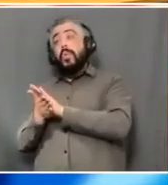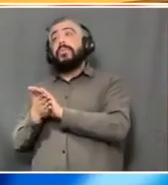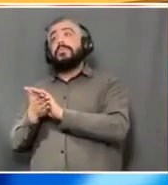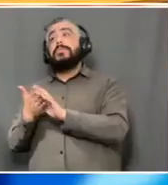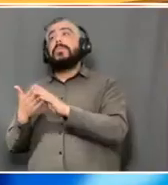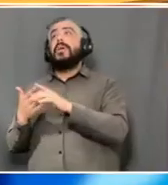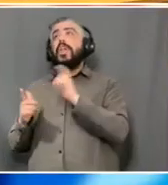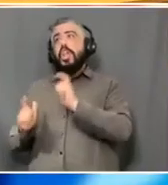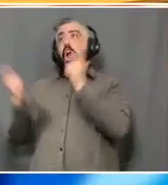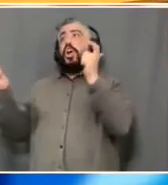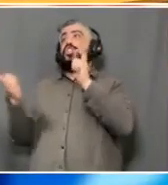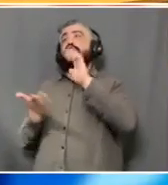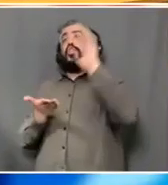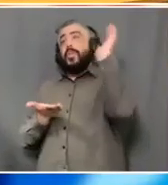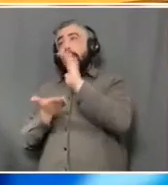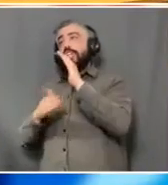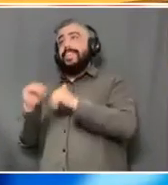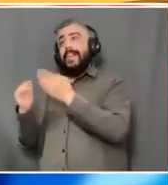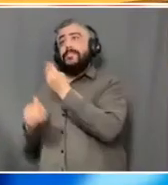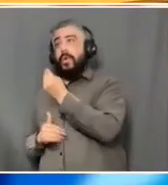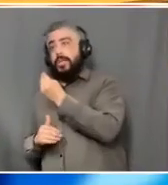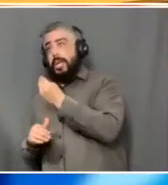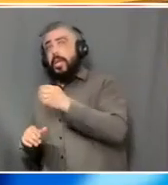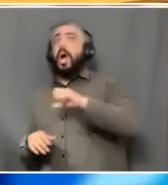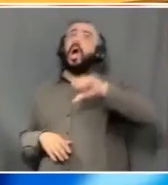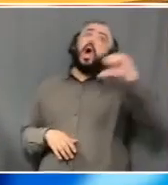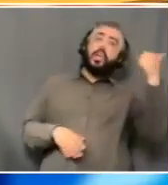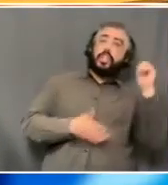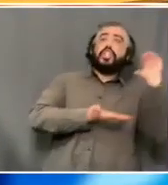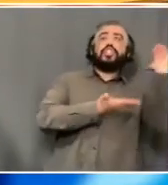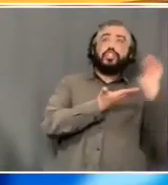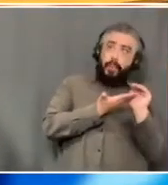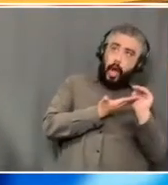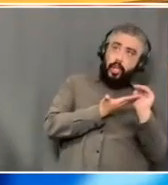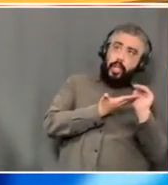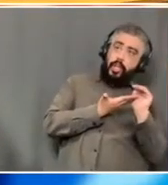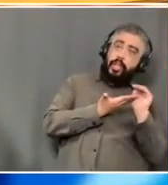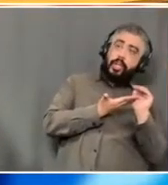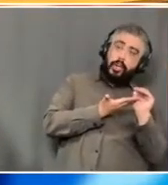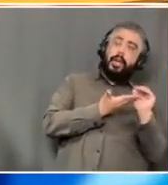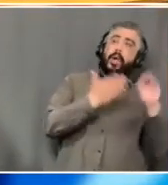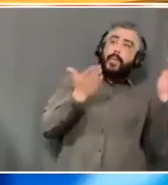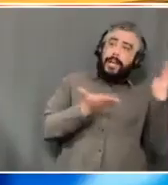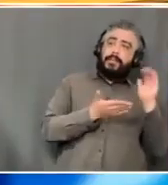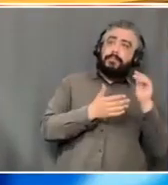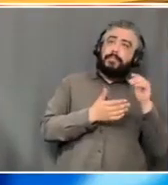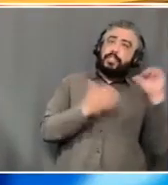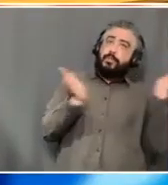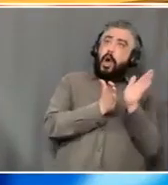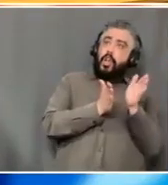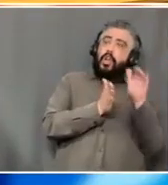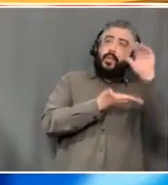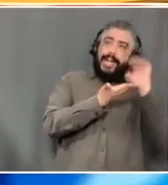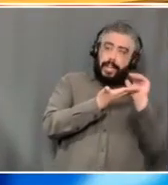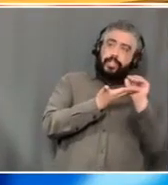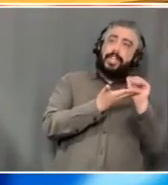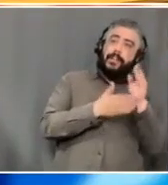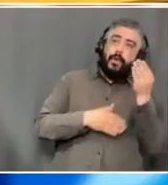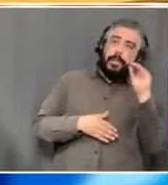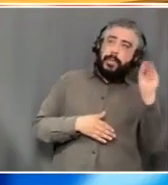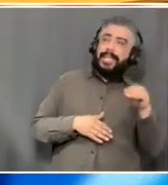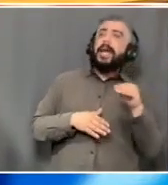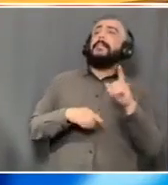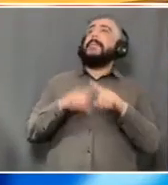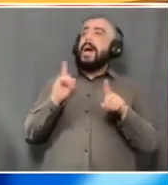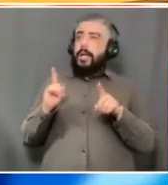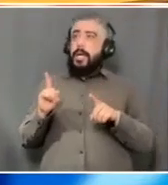than 14%, others a smaller reduction than the 14%. And the reasons for it are, and I know you know this already, but the reason for it